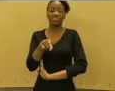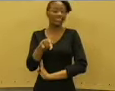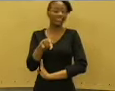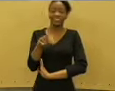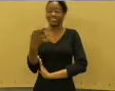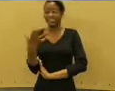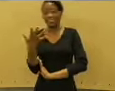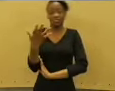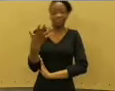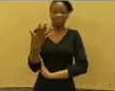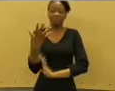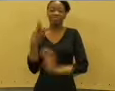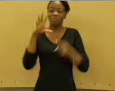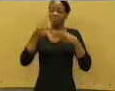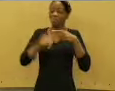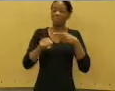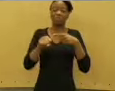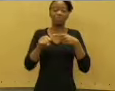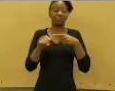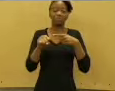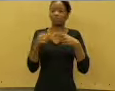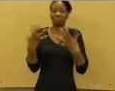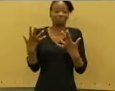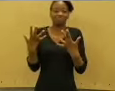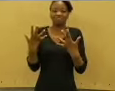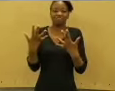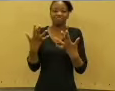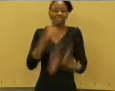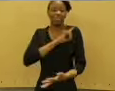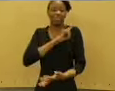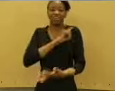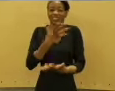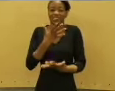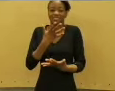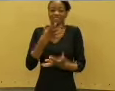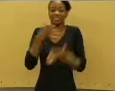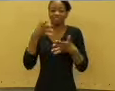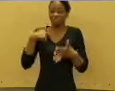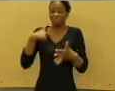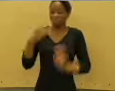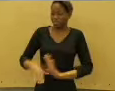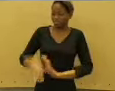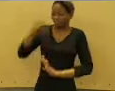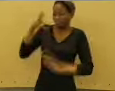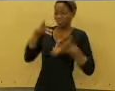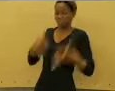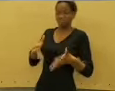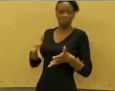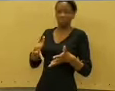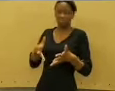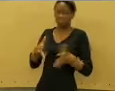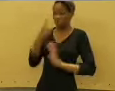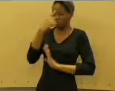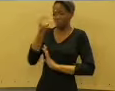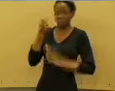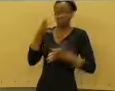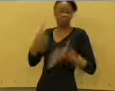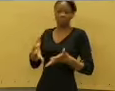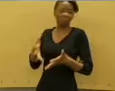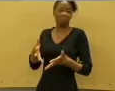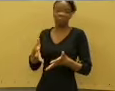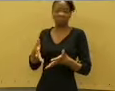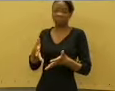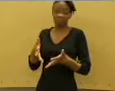you'll find that resistance, because it's just like, but wait, but like, what? But that's not how I was raised. you know, that's not how I grew up, right? So from